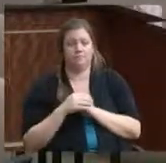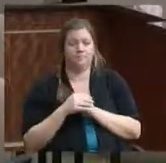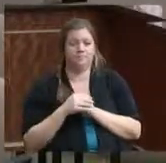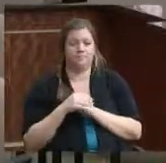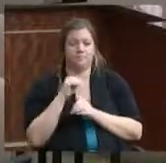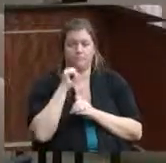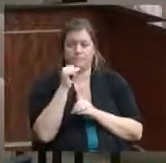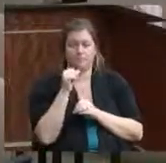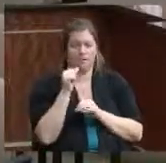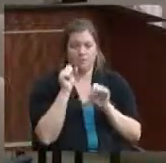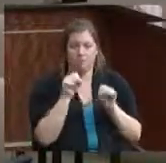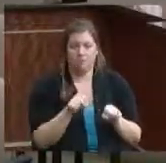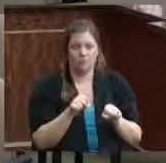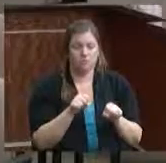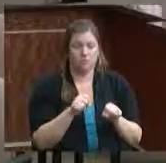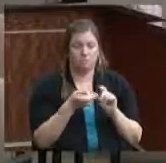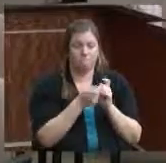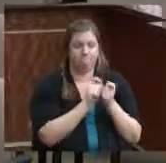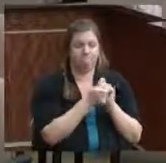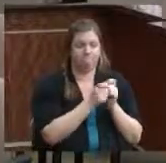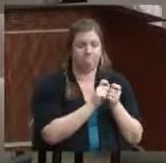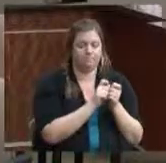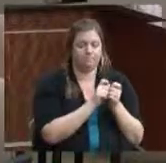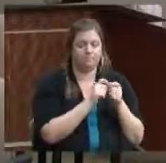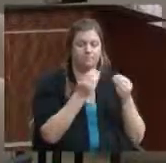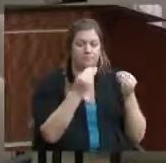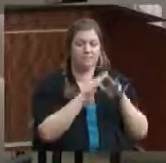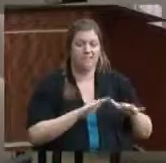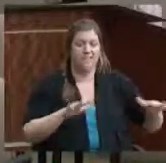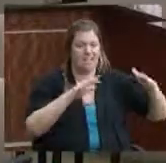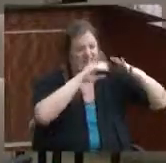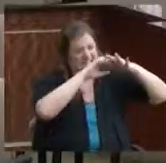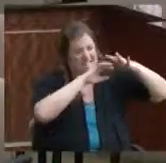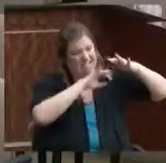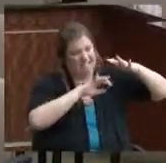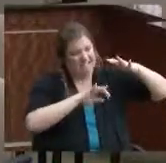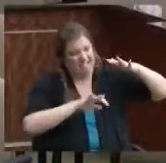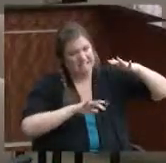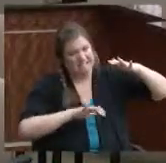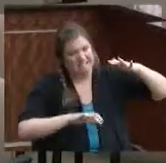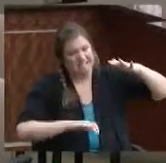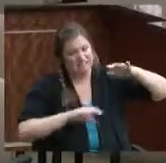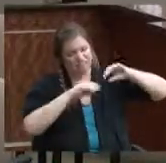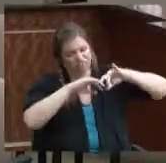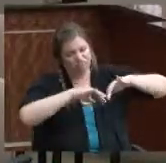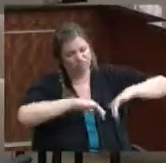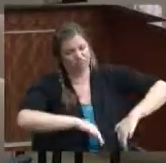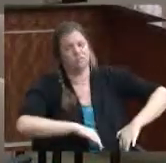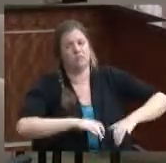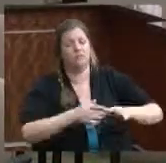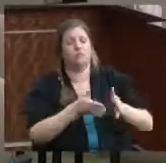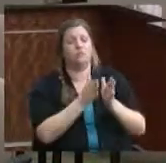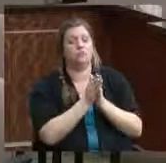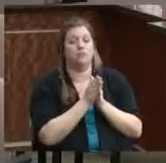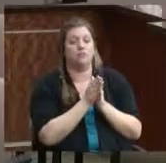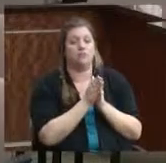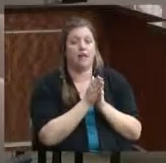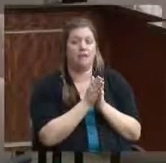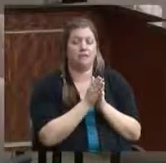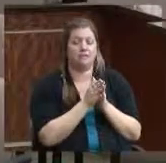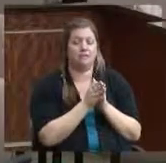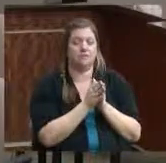be exempted. Modification of erosion and sedimentation control plans. They are recommending the